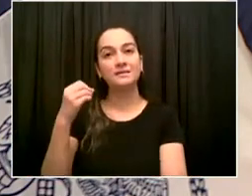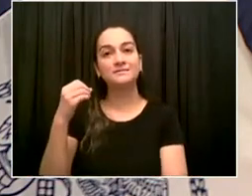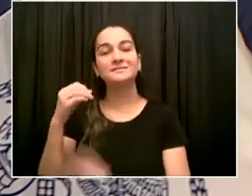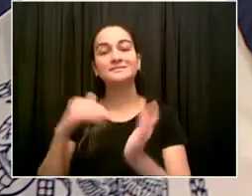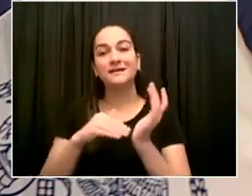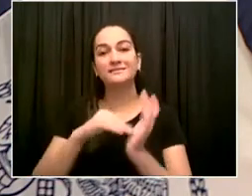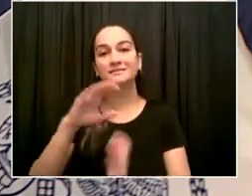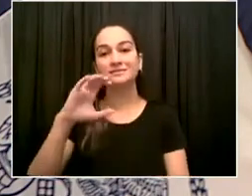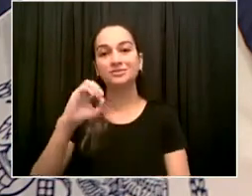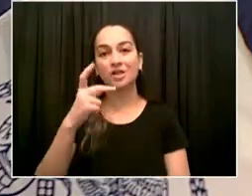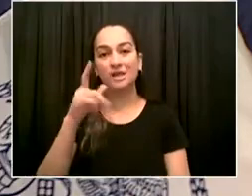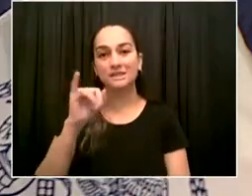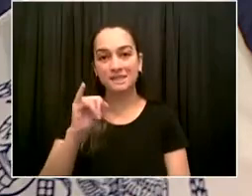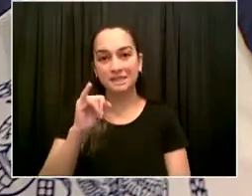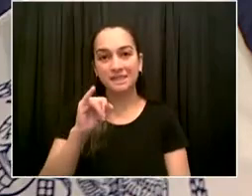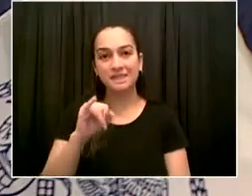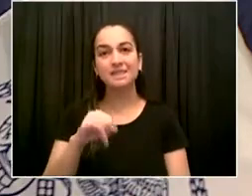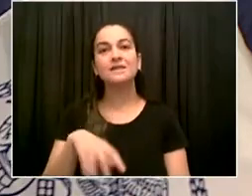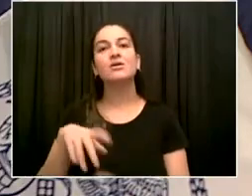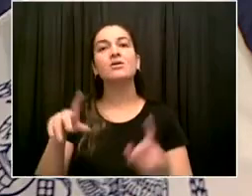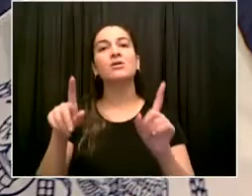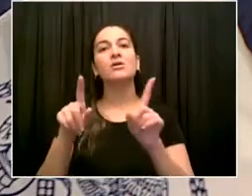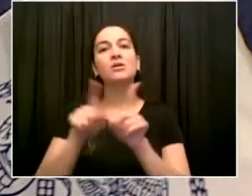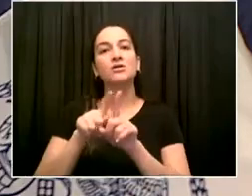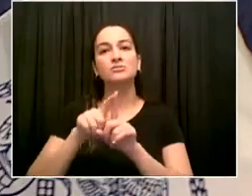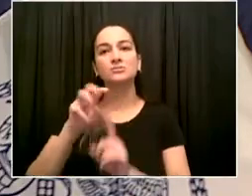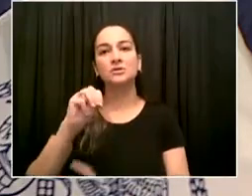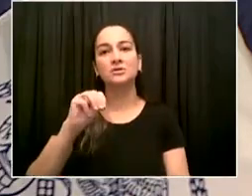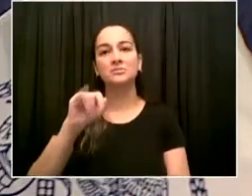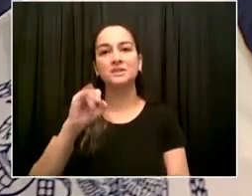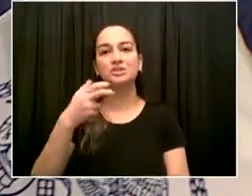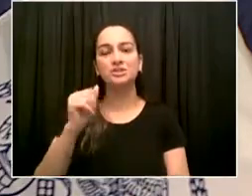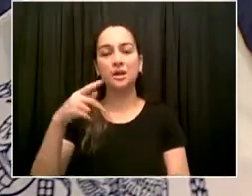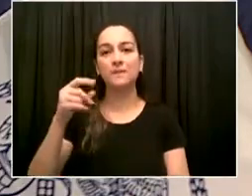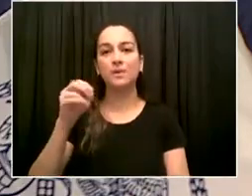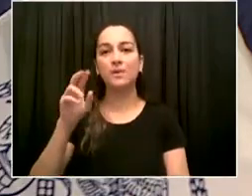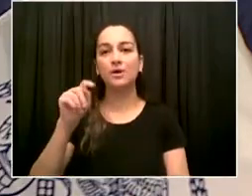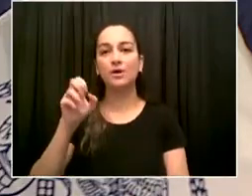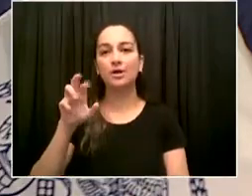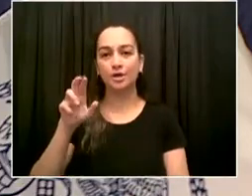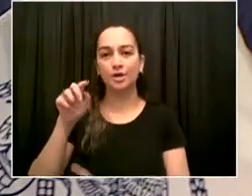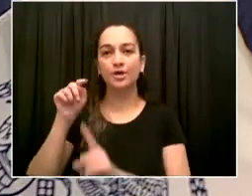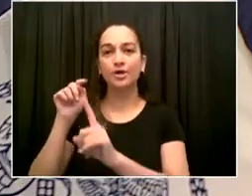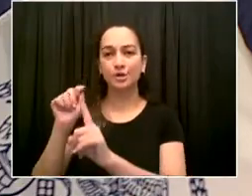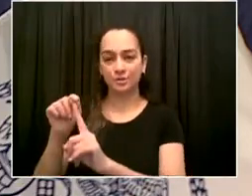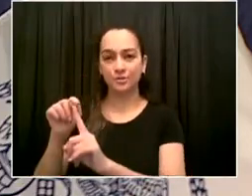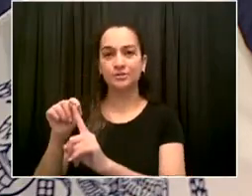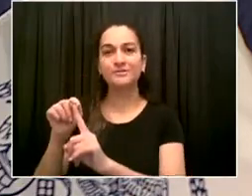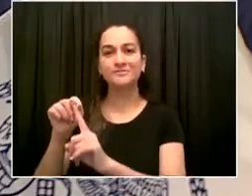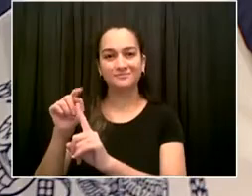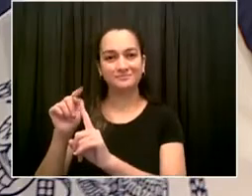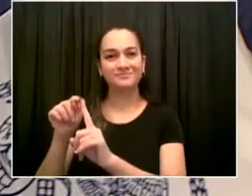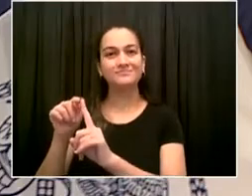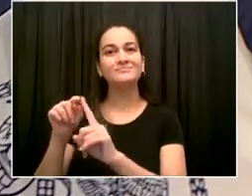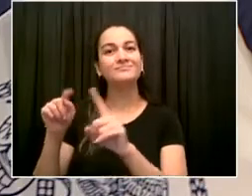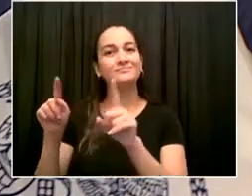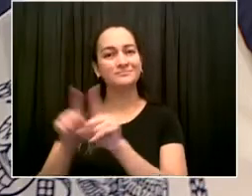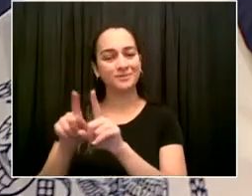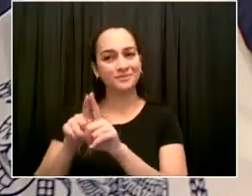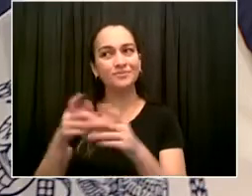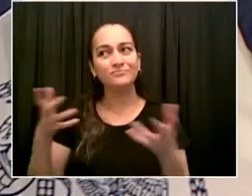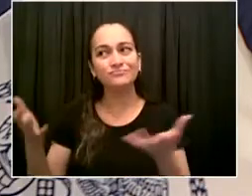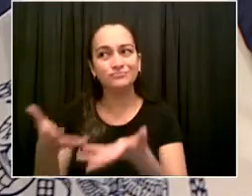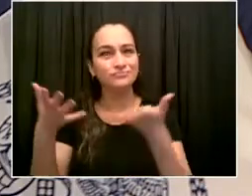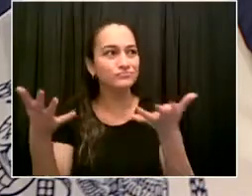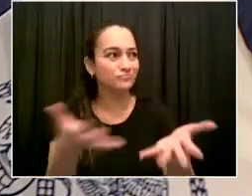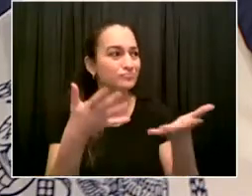it. Young people a lot of times are saying to their parents, I want to be safe, I want to fully participate, I need to be vaccinated. So I want you to